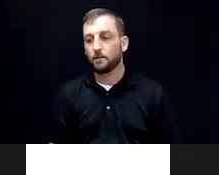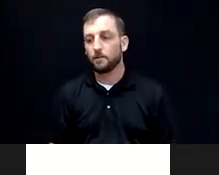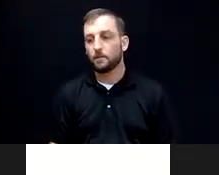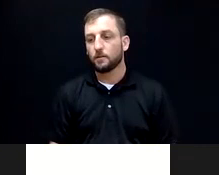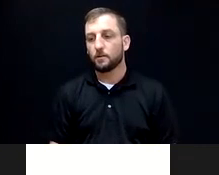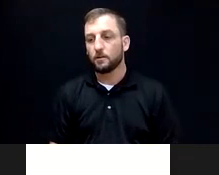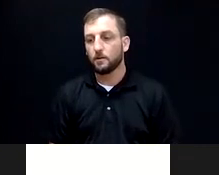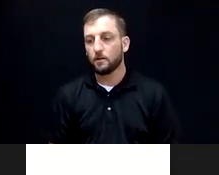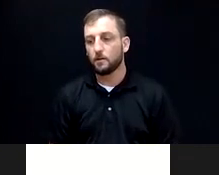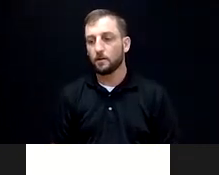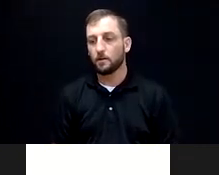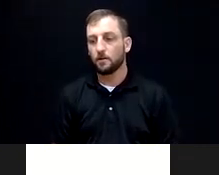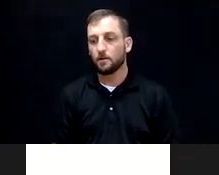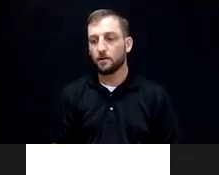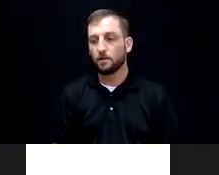Okay, thanks.